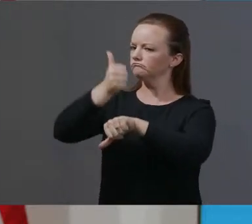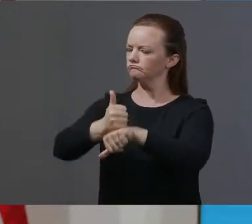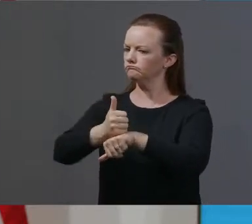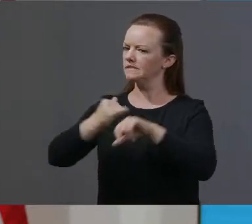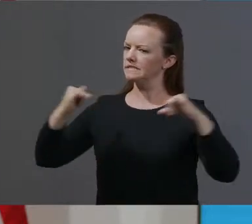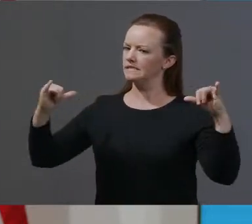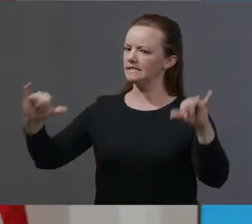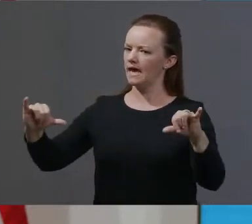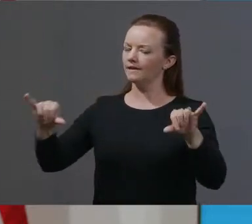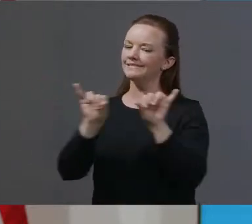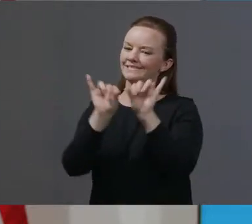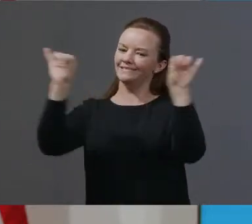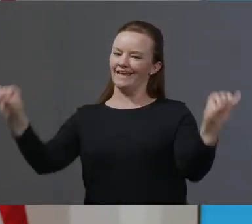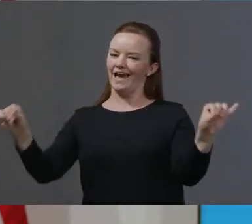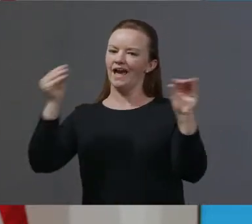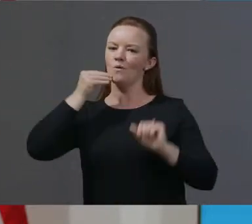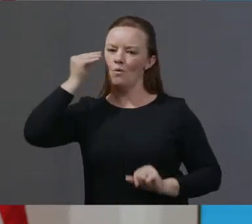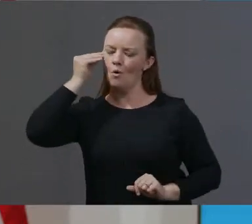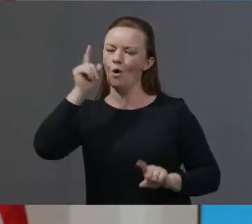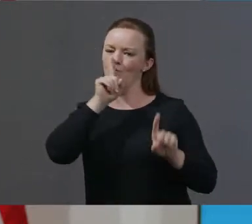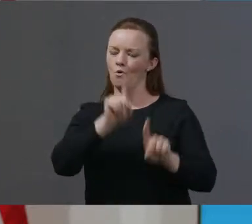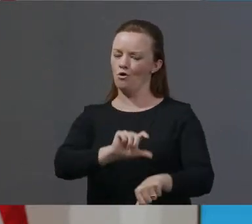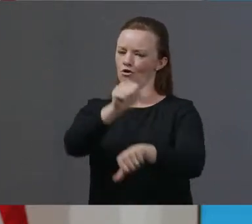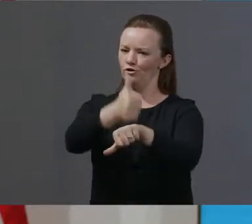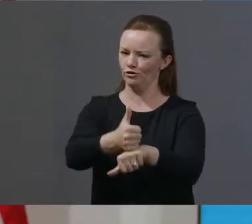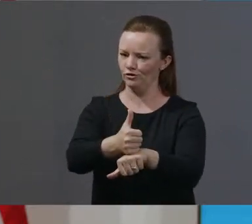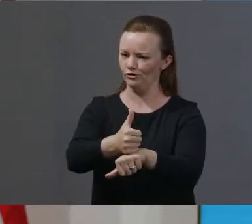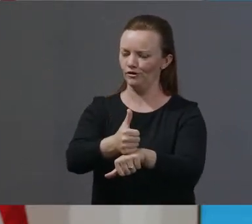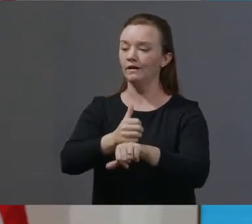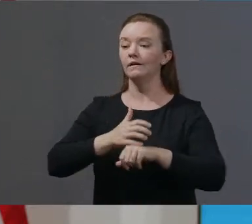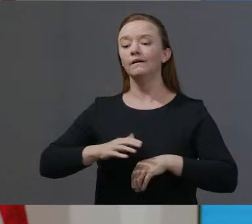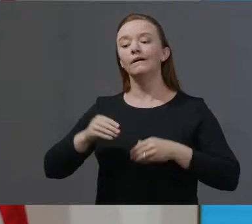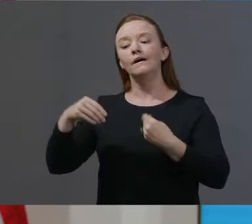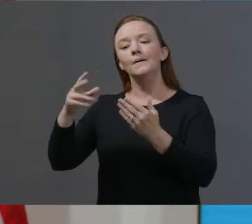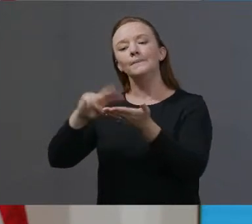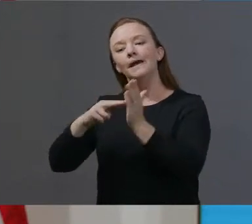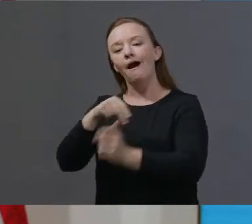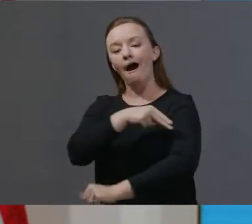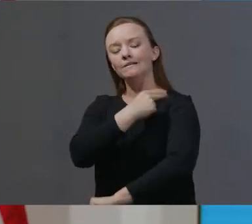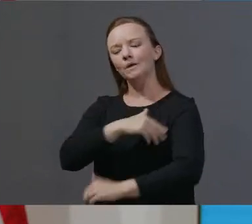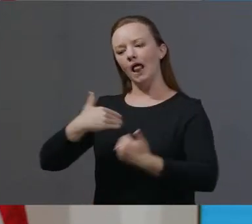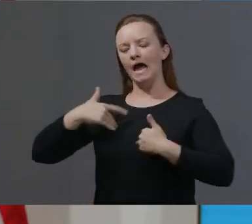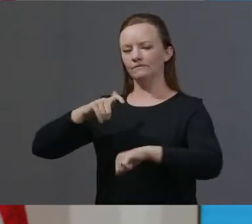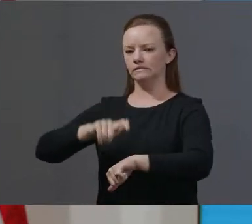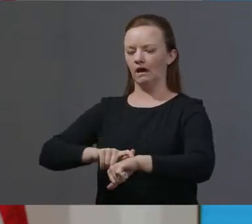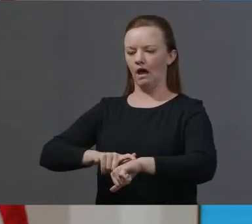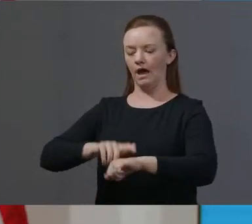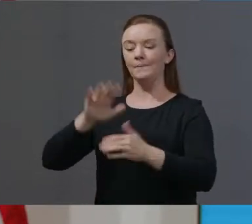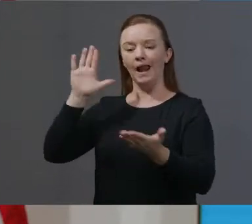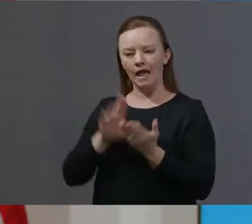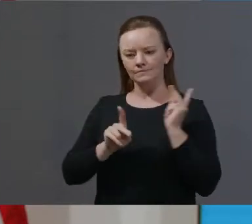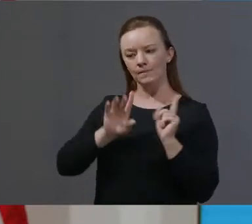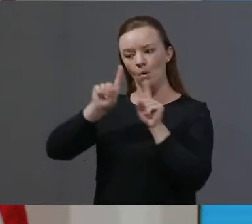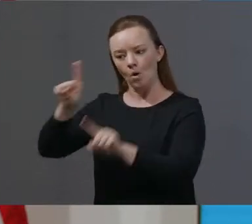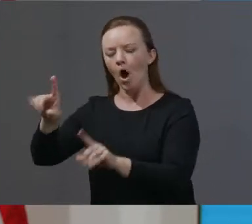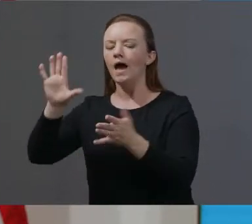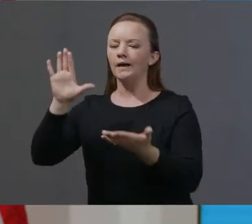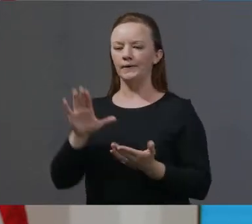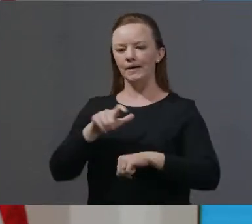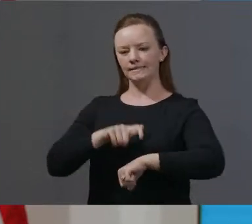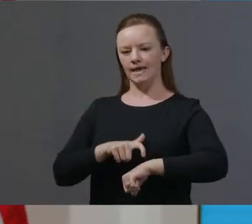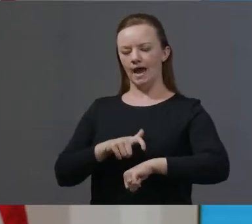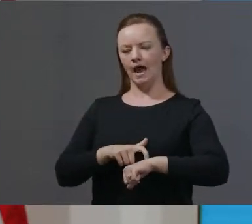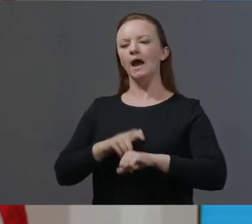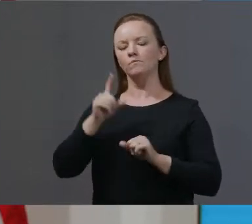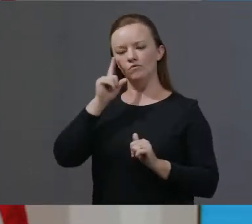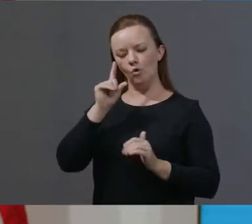to give our hospitals time to build the capacity that we had anticipated we might need on a worst-case scenario.